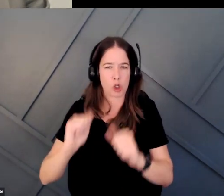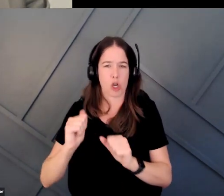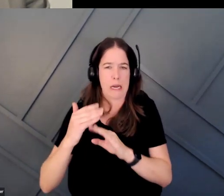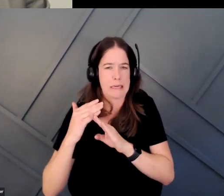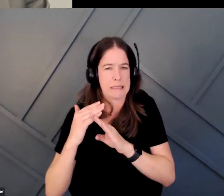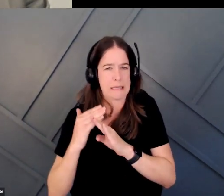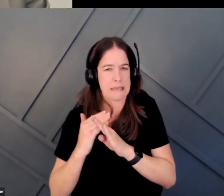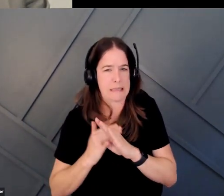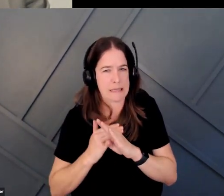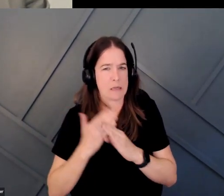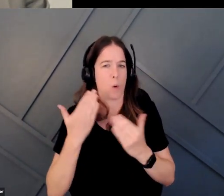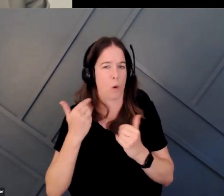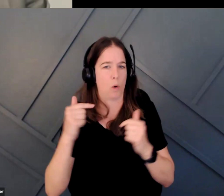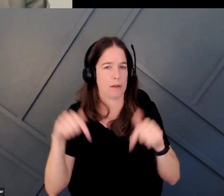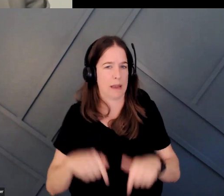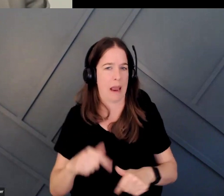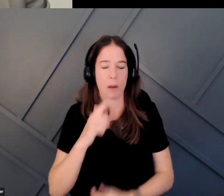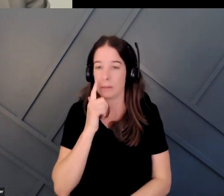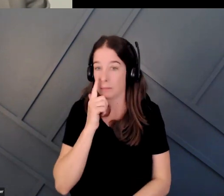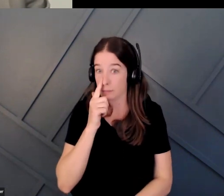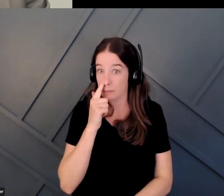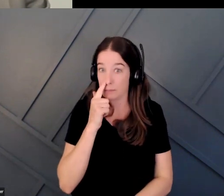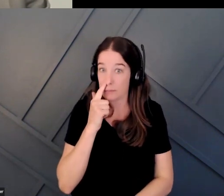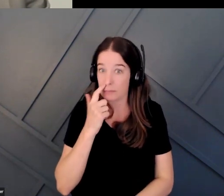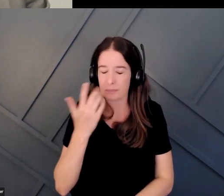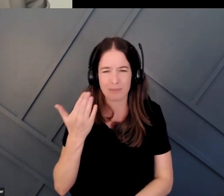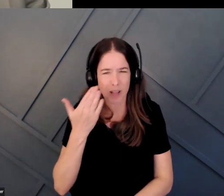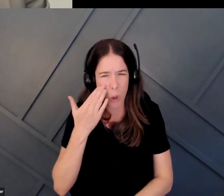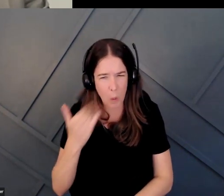these circumstances in sobering detail?